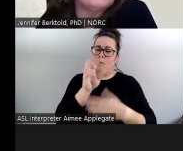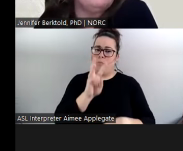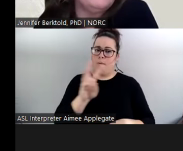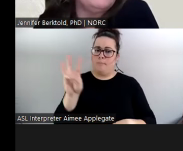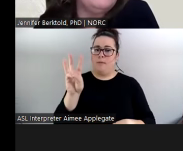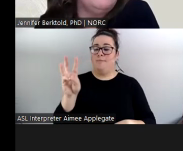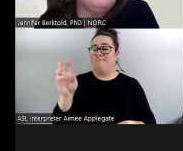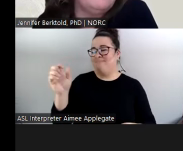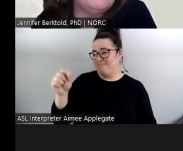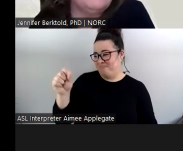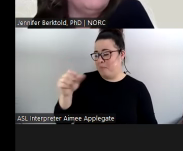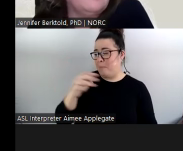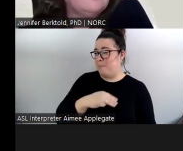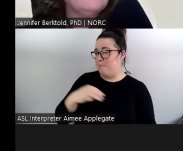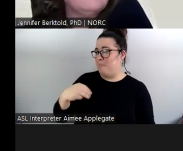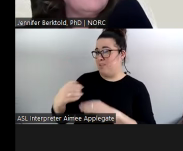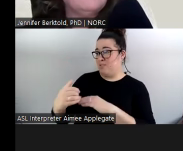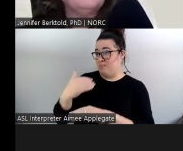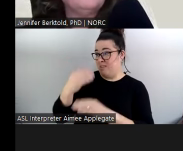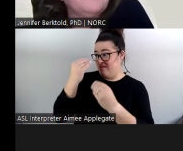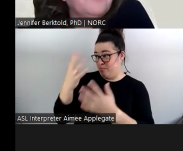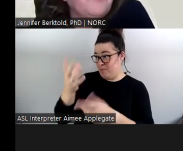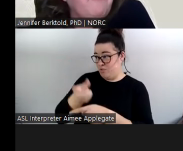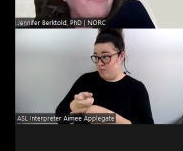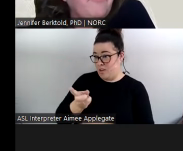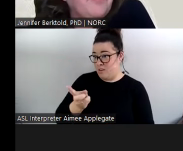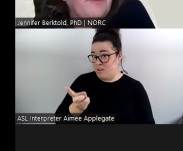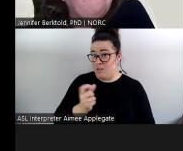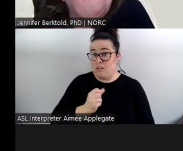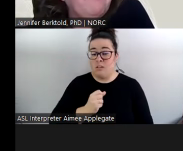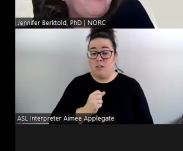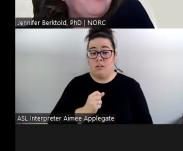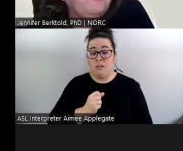member submitted information, correct?